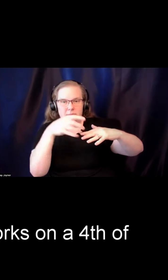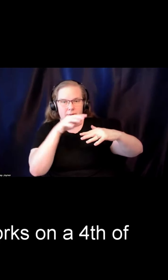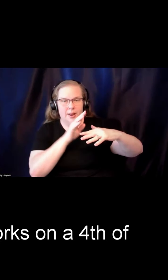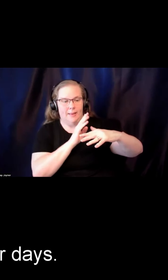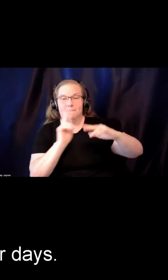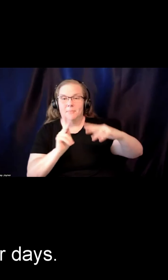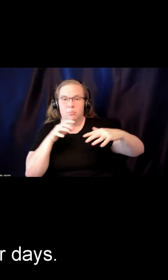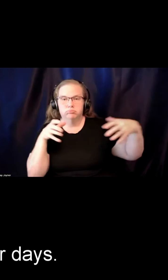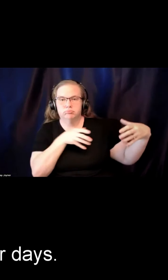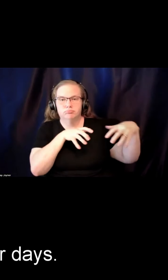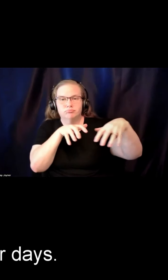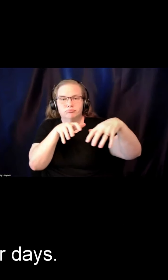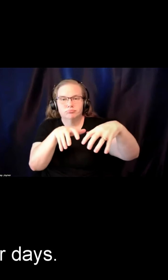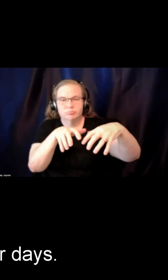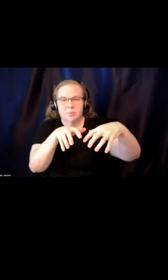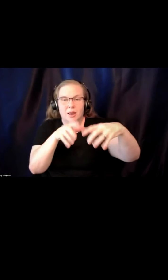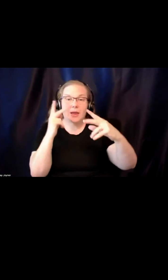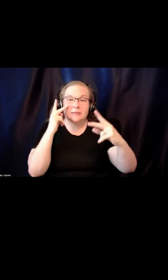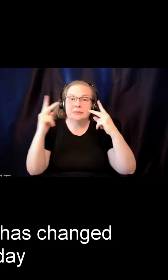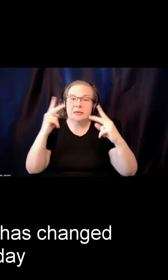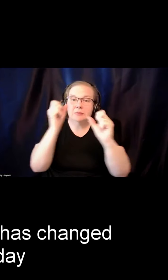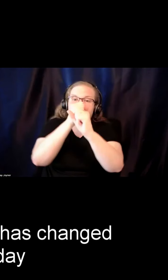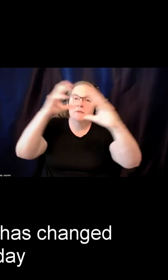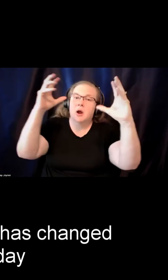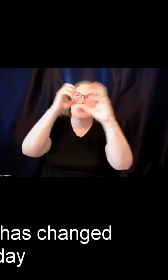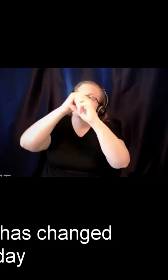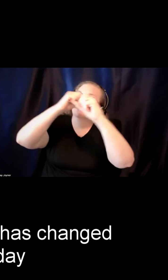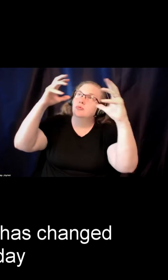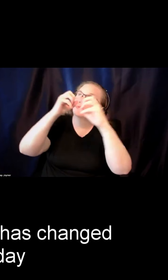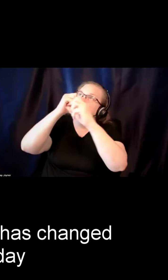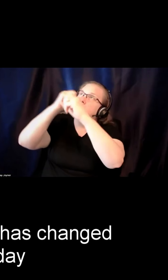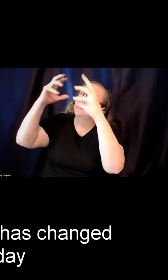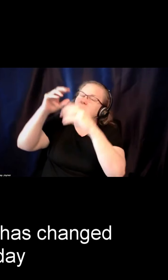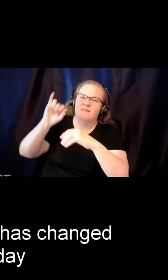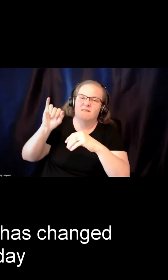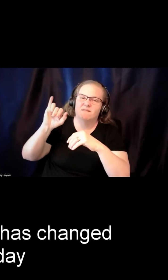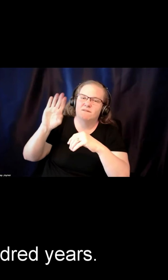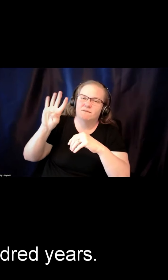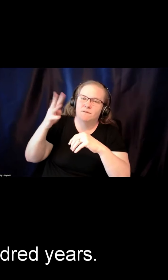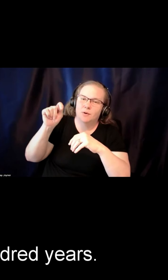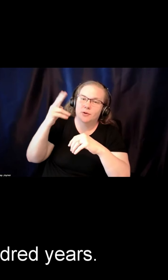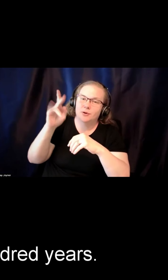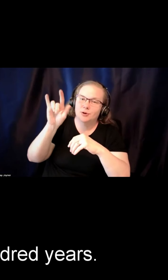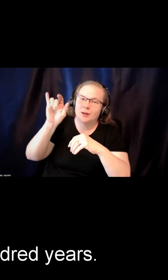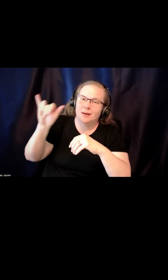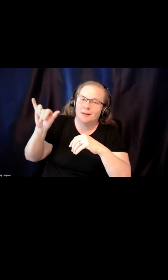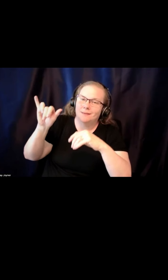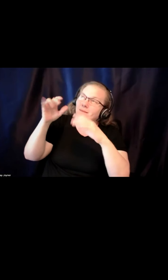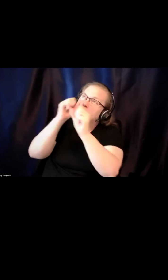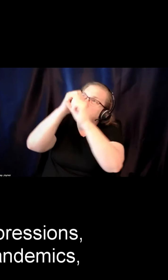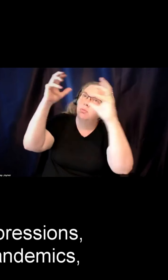on a 4th of July that lasts for days. In spirit, not much has changed on this day for a couple hundred